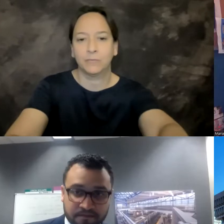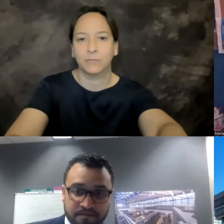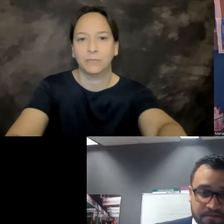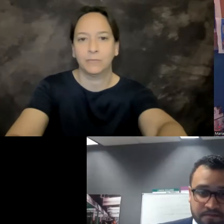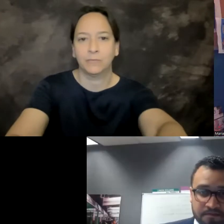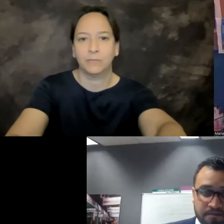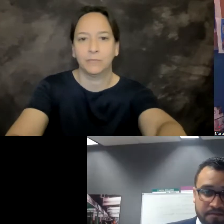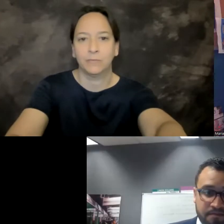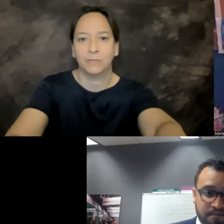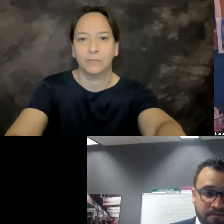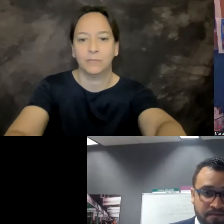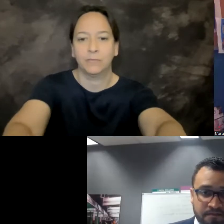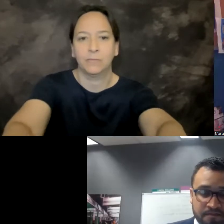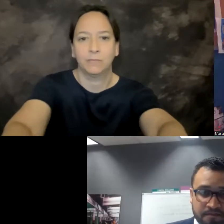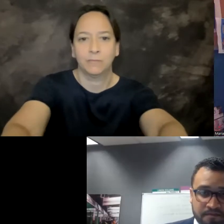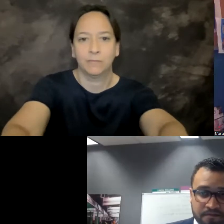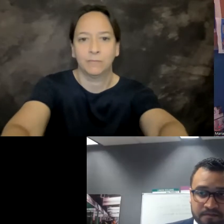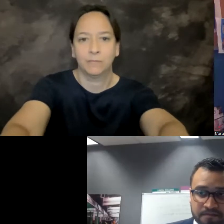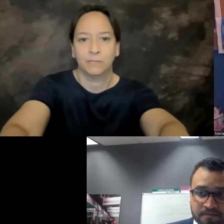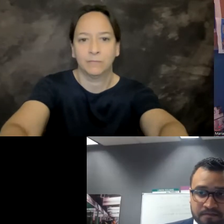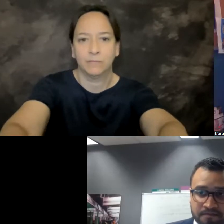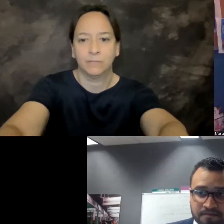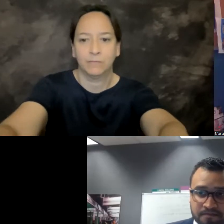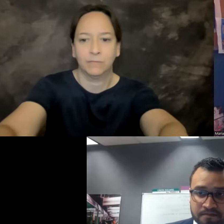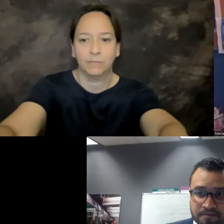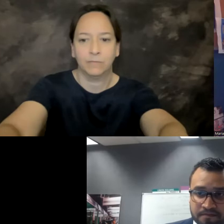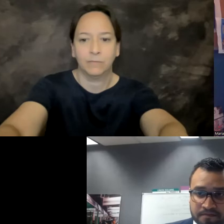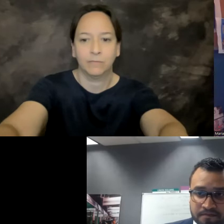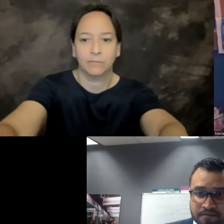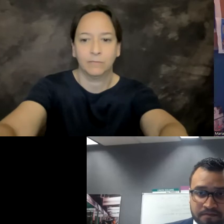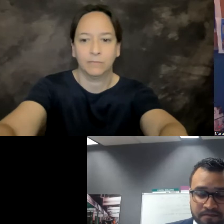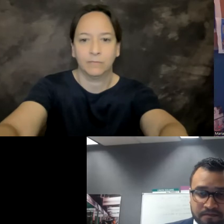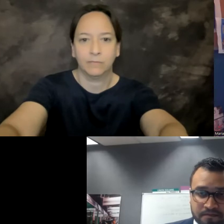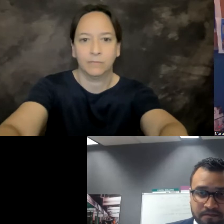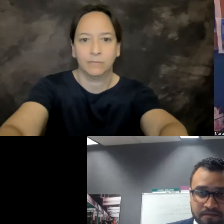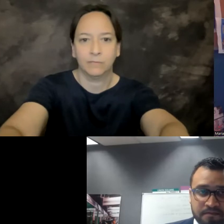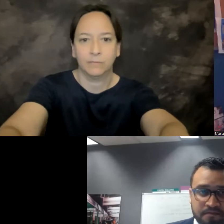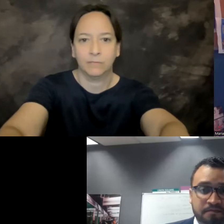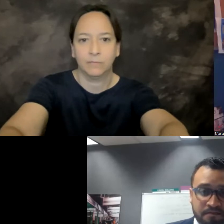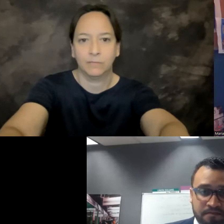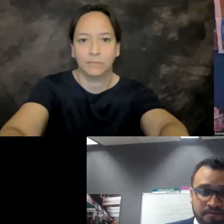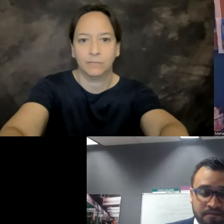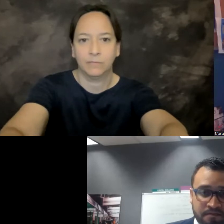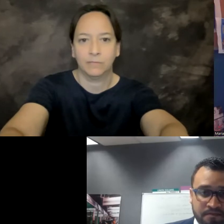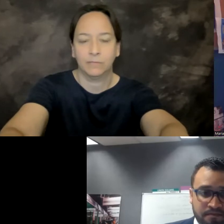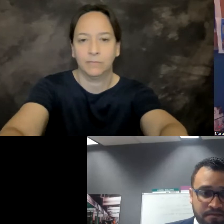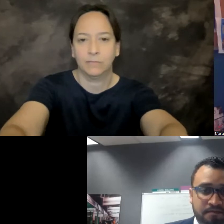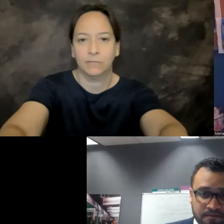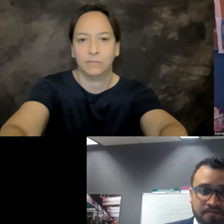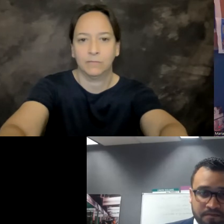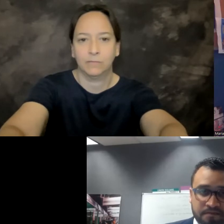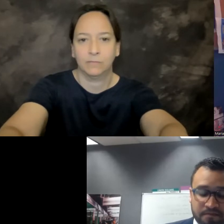Thank you, Commissioner McCosh. Okay, I'm going to move us to a different bucket of conversation of questions that we